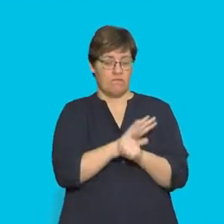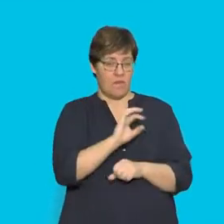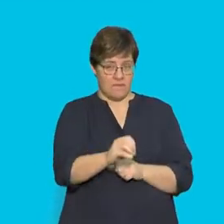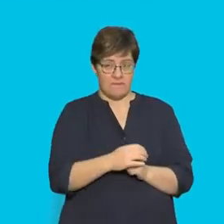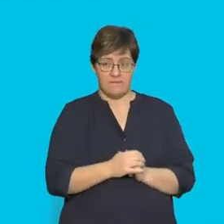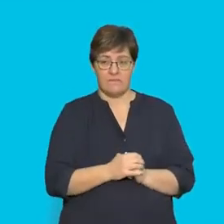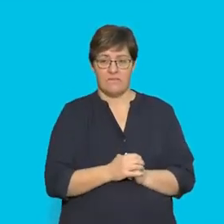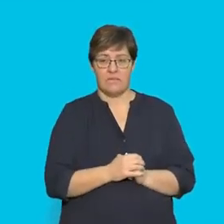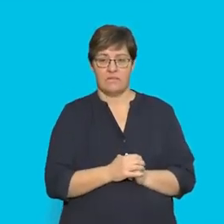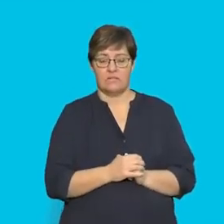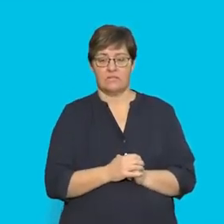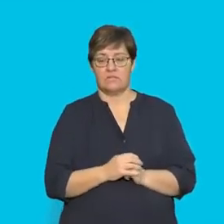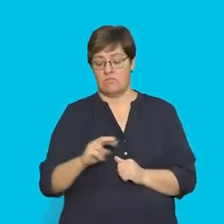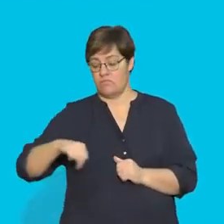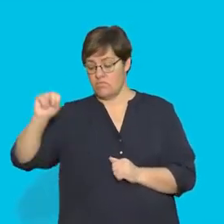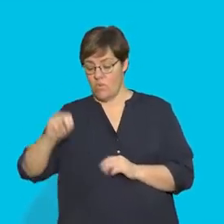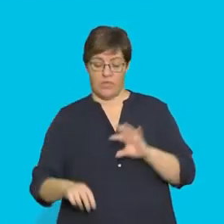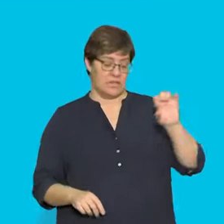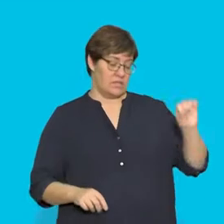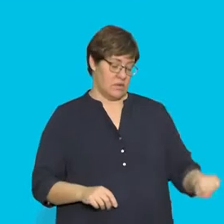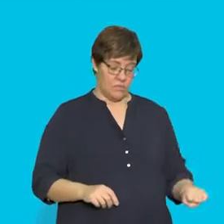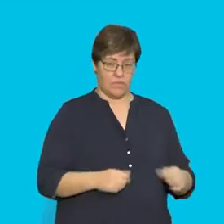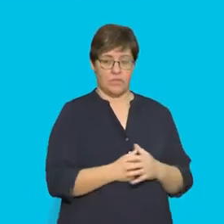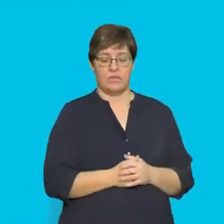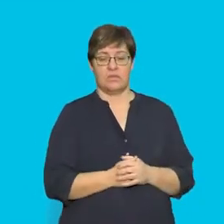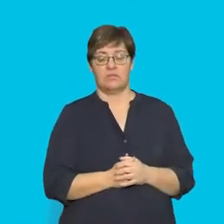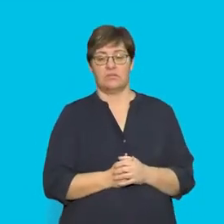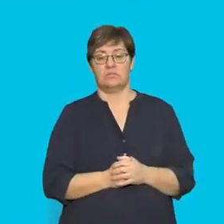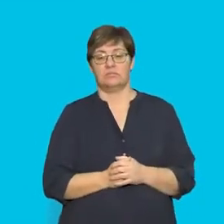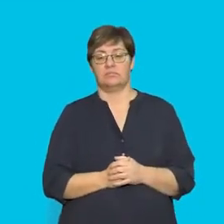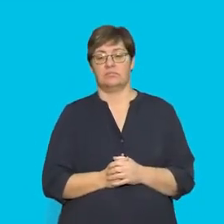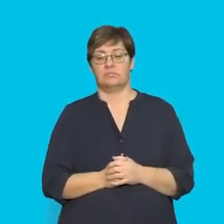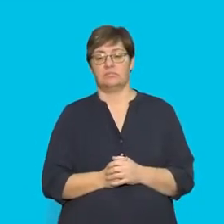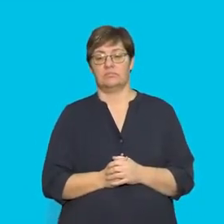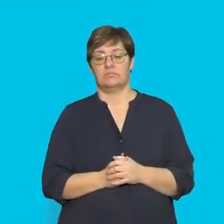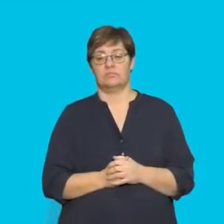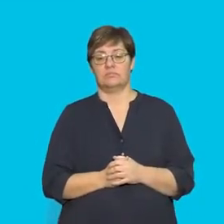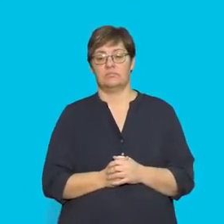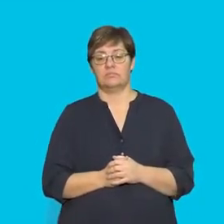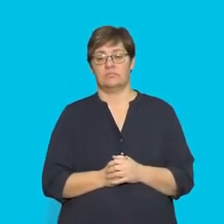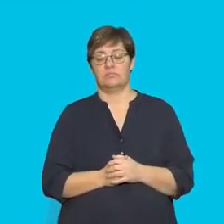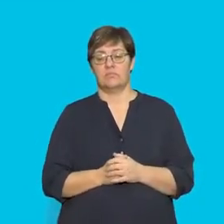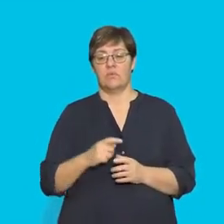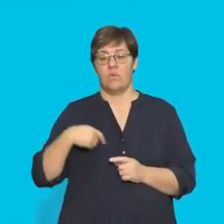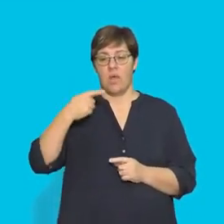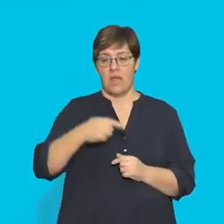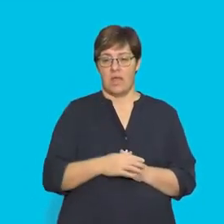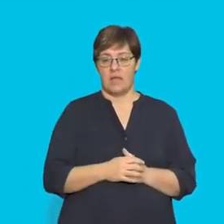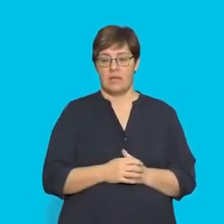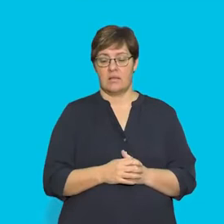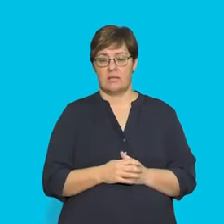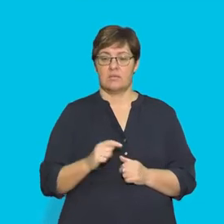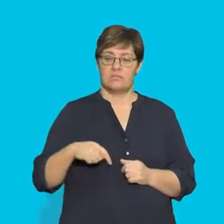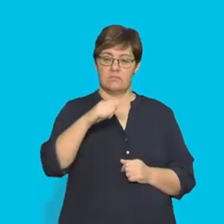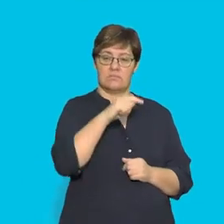I recognize that end is the north end, that end is the south end. I'm going to just put the pieces of wire on and say